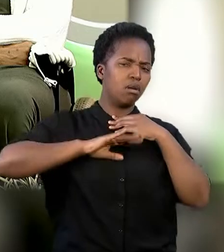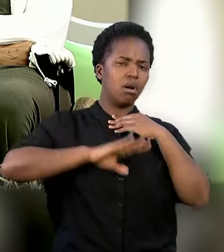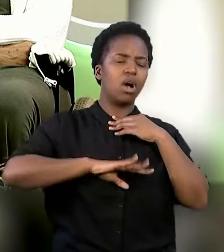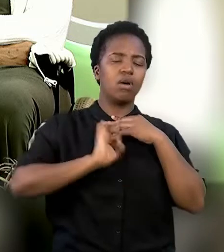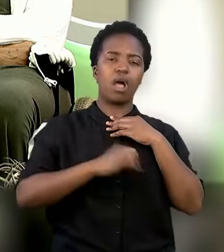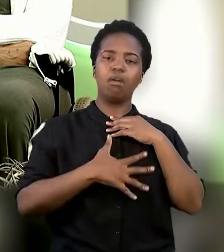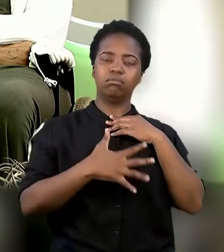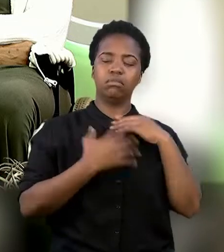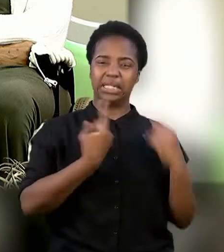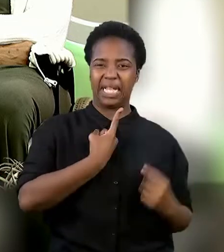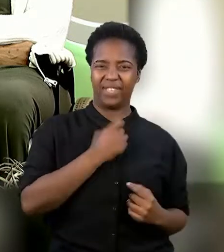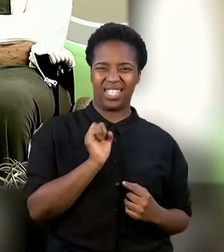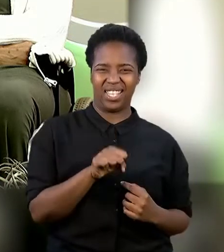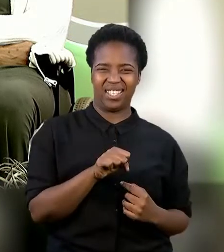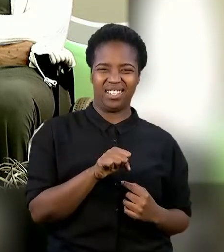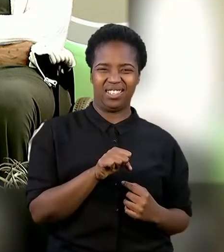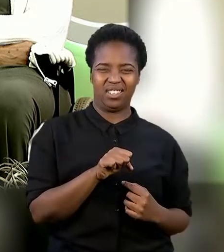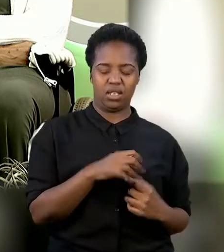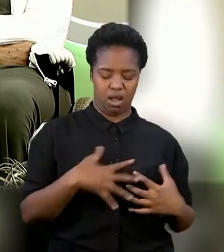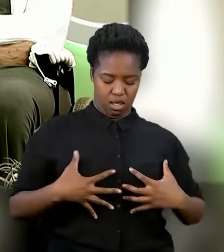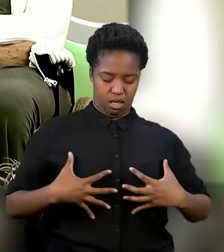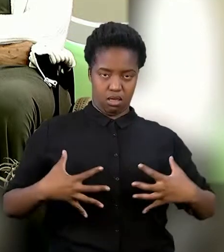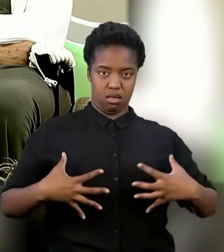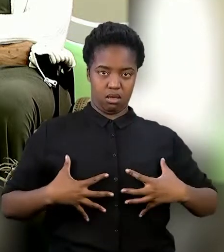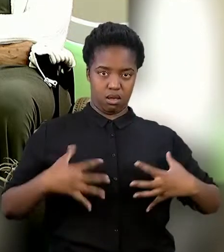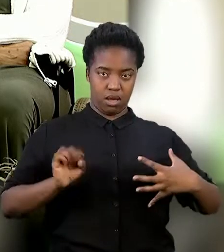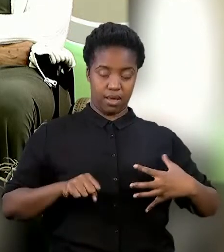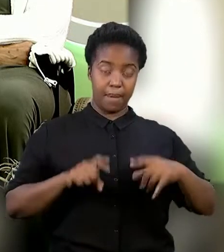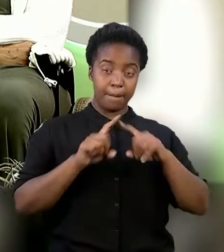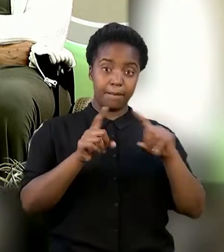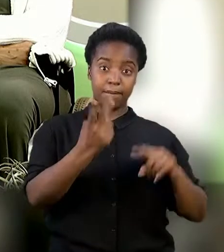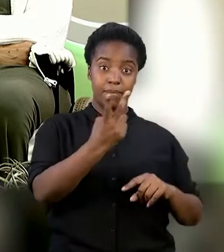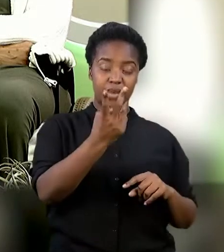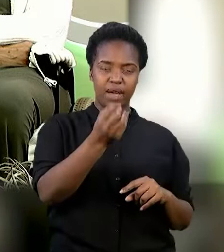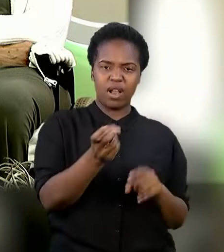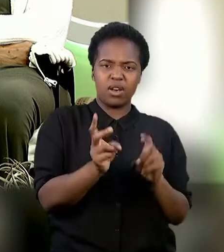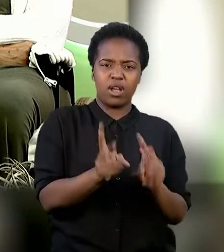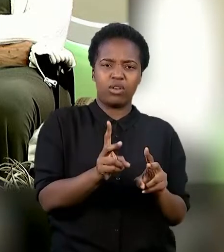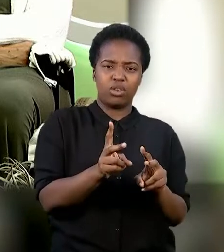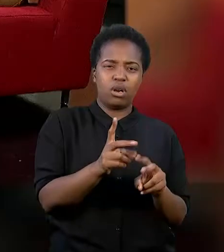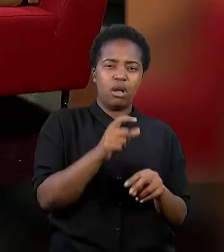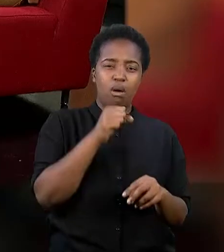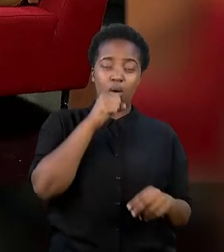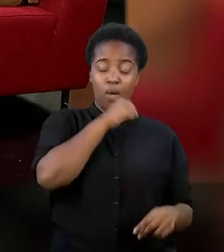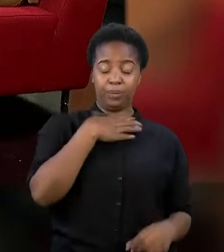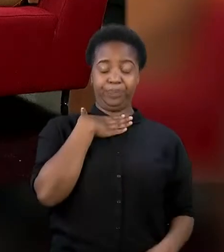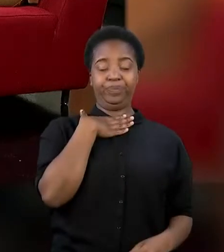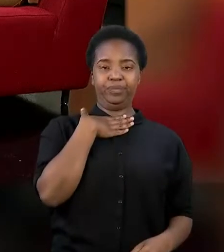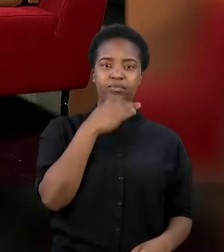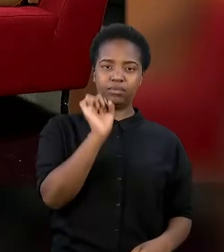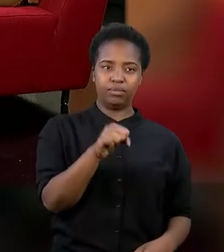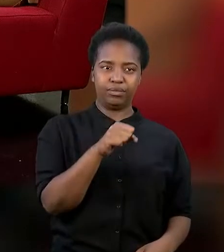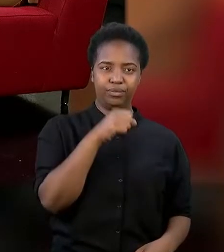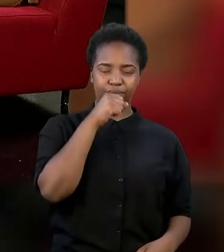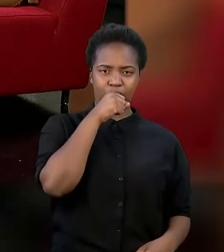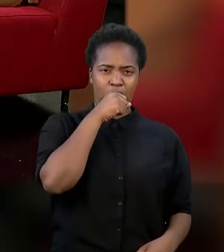start breathing on your own. That affects the lungs. But also, it is natural for us to cough. I heard you clear your